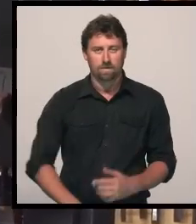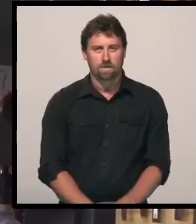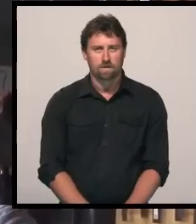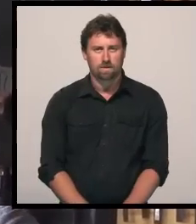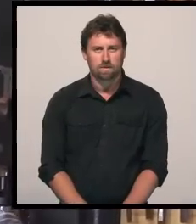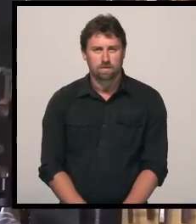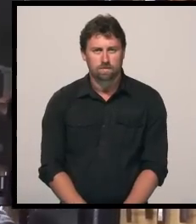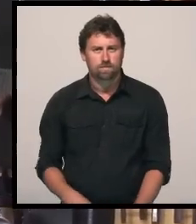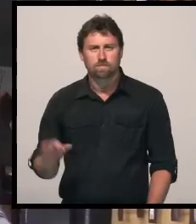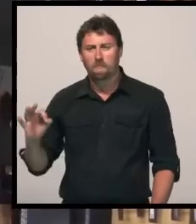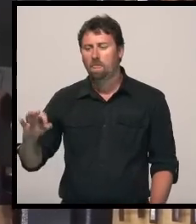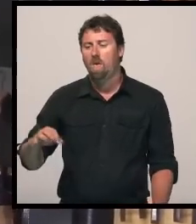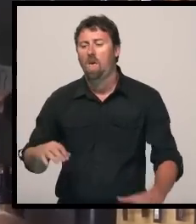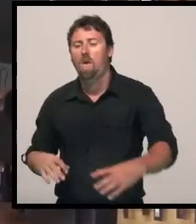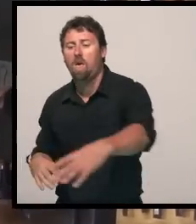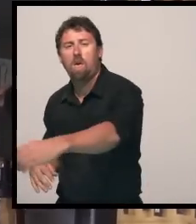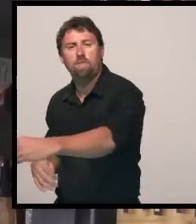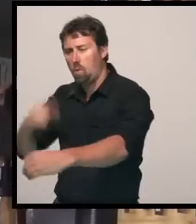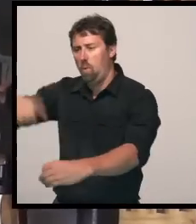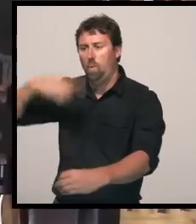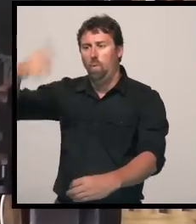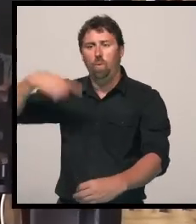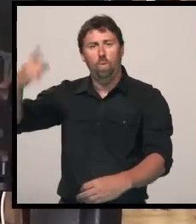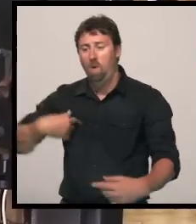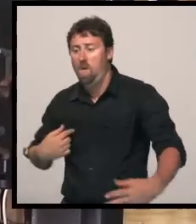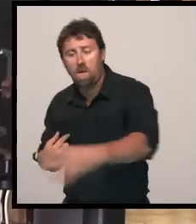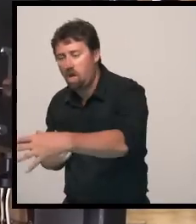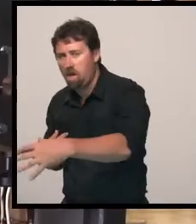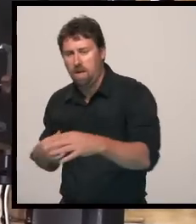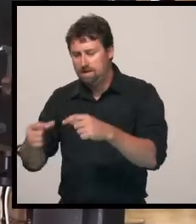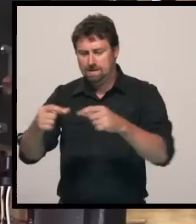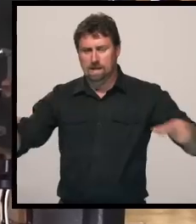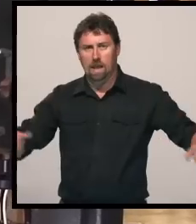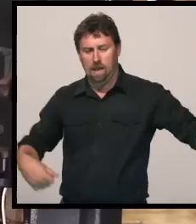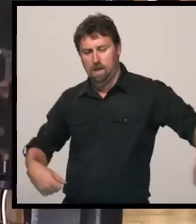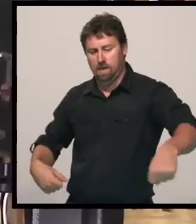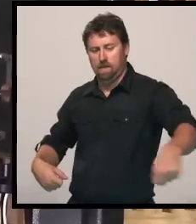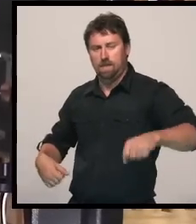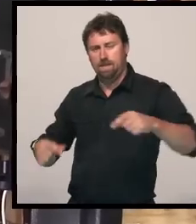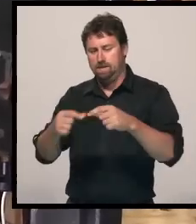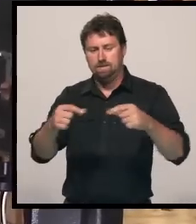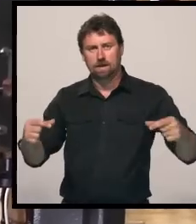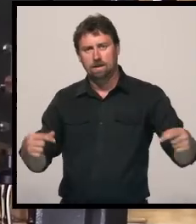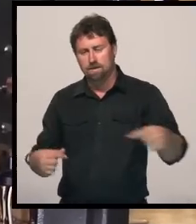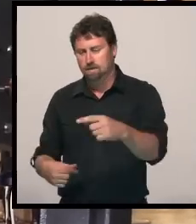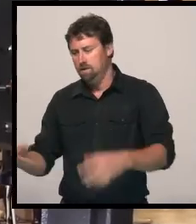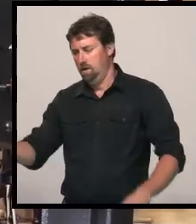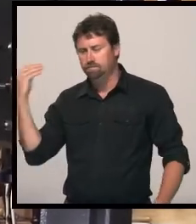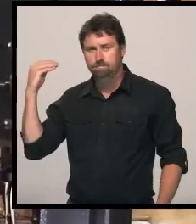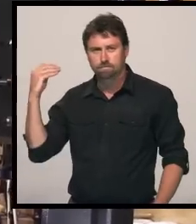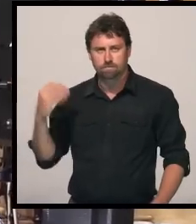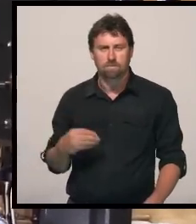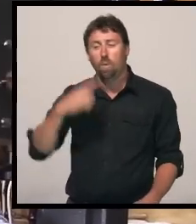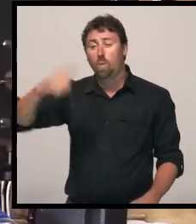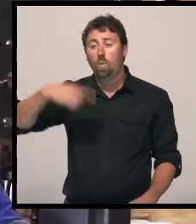Don't reach behind the blade. Use a push stick or something or other. Get your stuff away. Blade stopped. Now I can